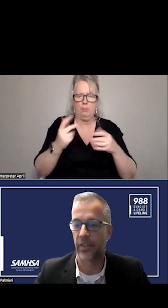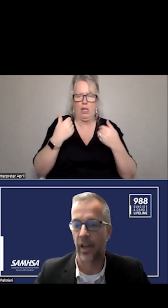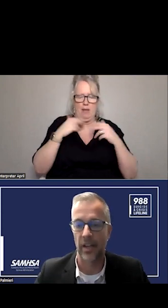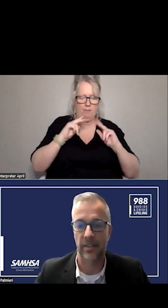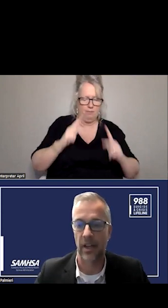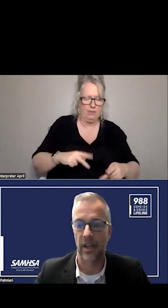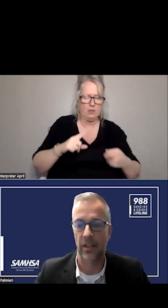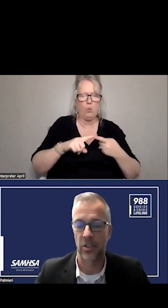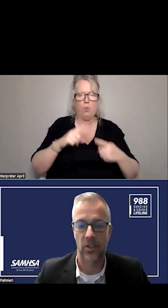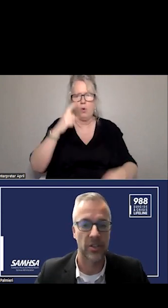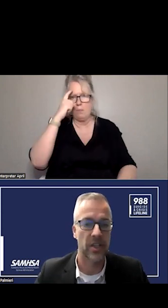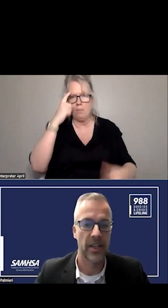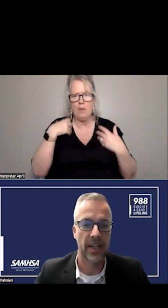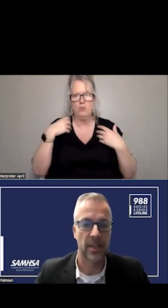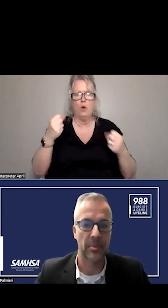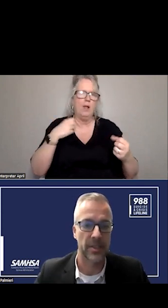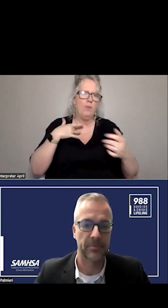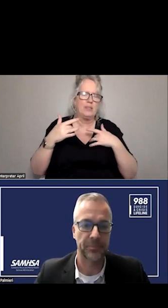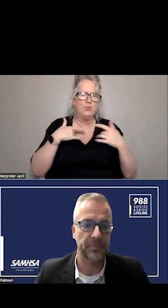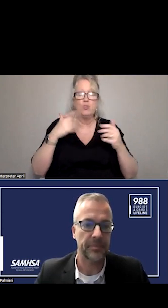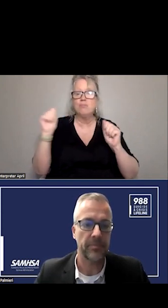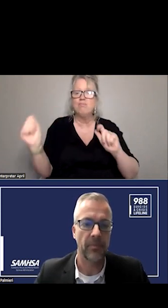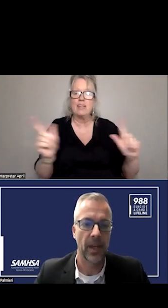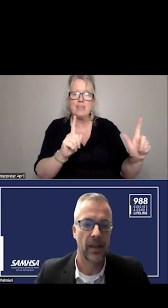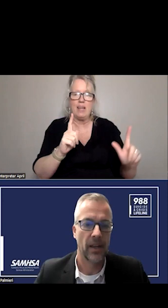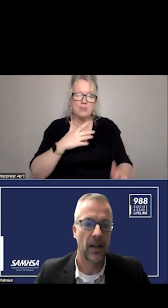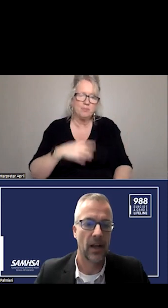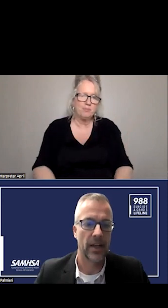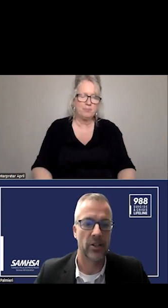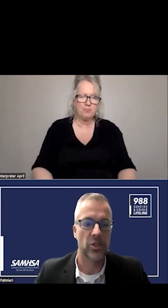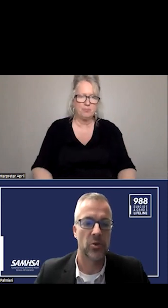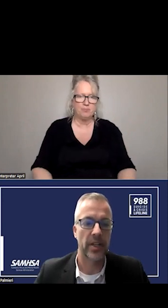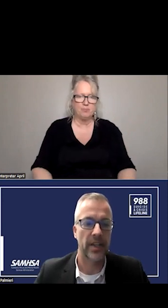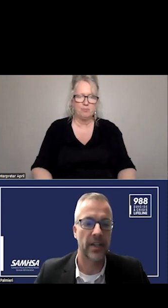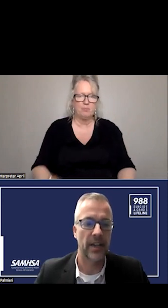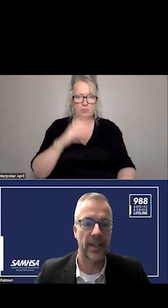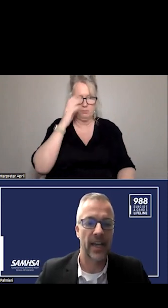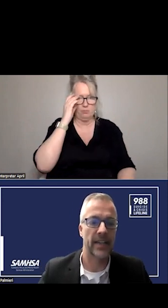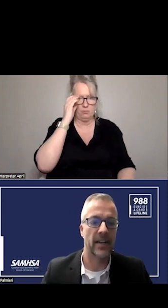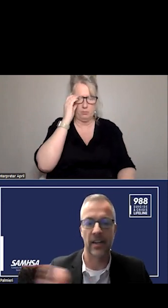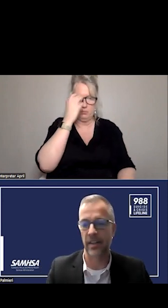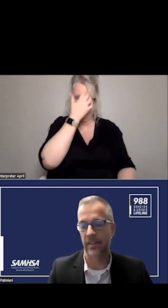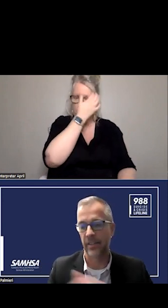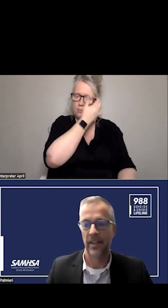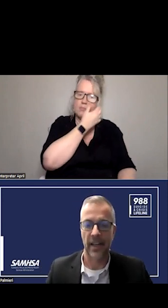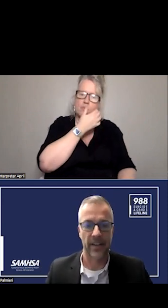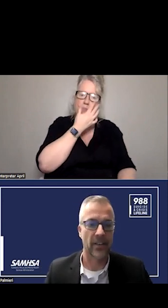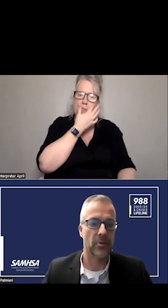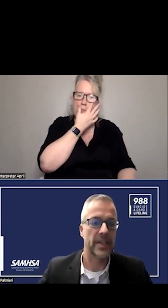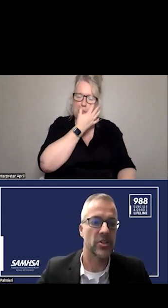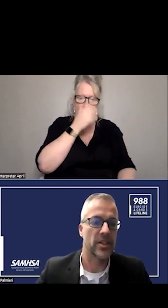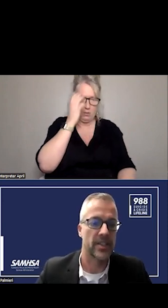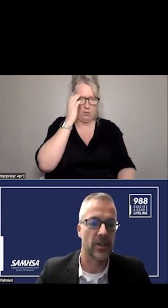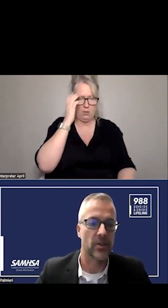health concerns. Next slide, please. In Australia, again, kind of